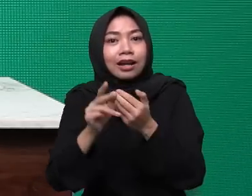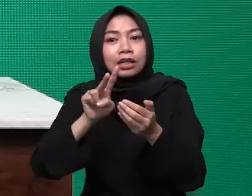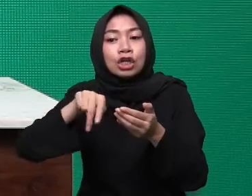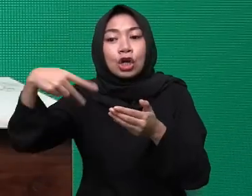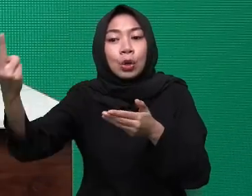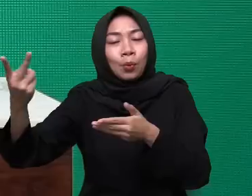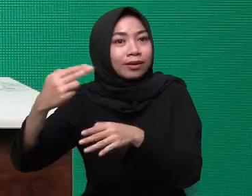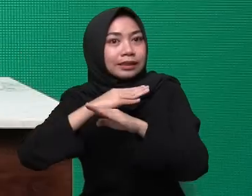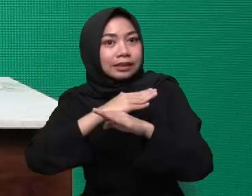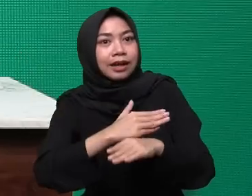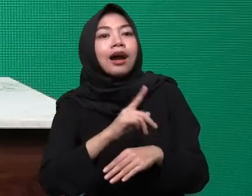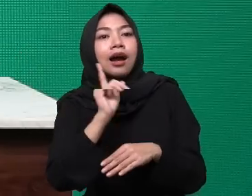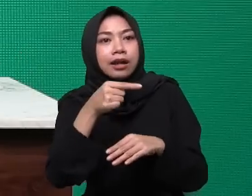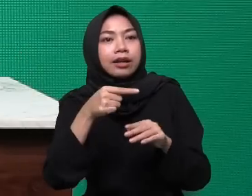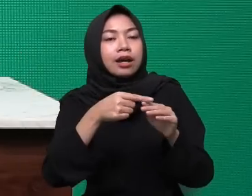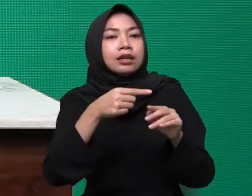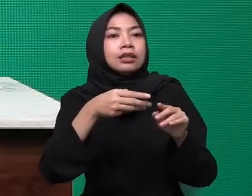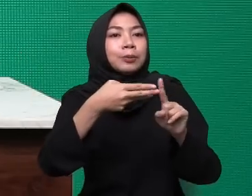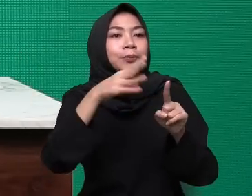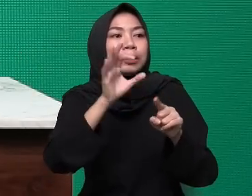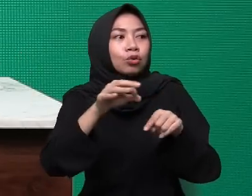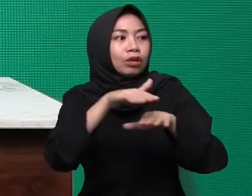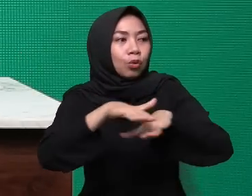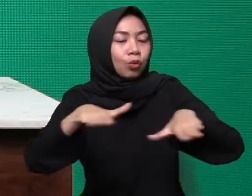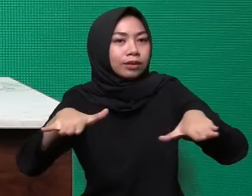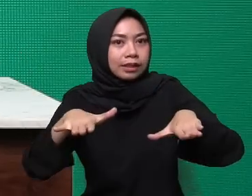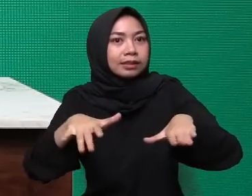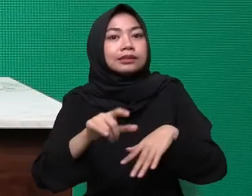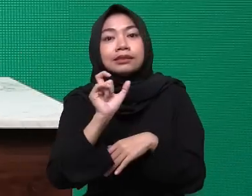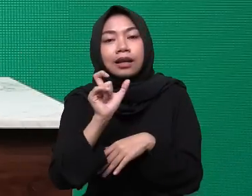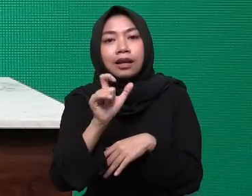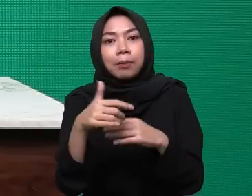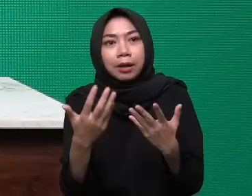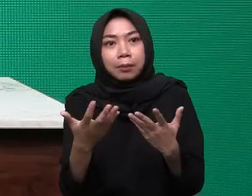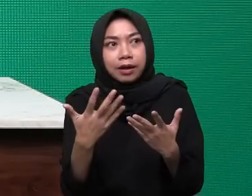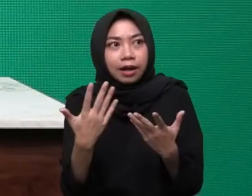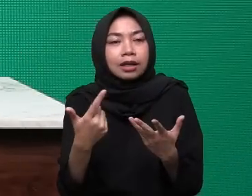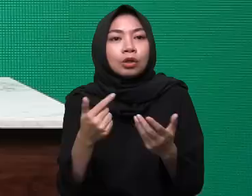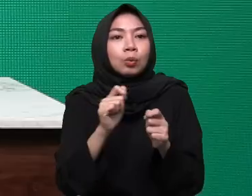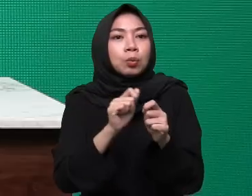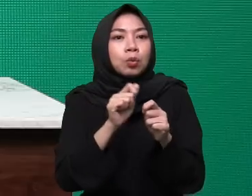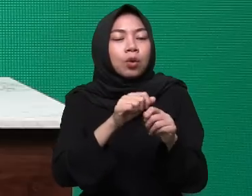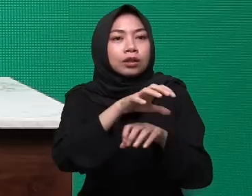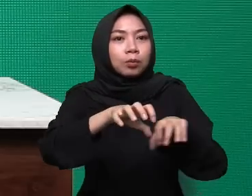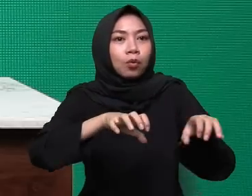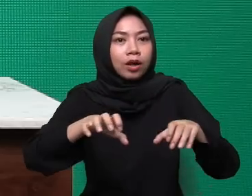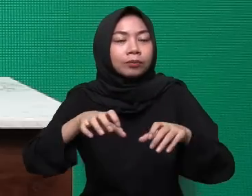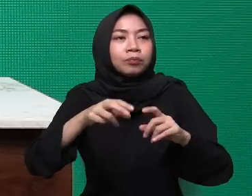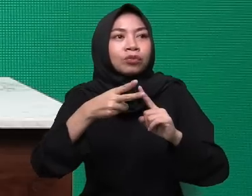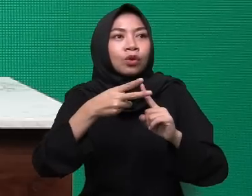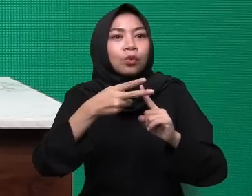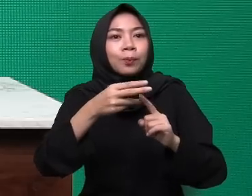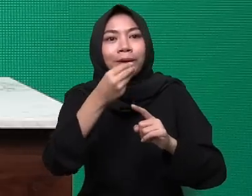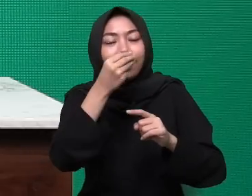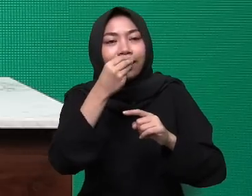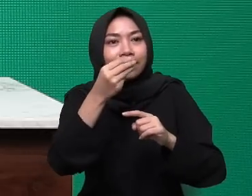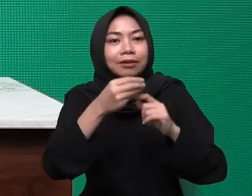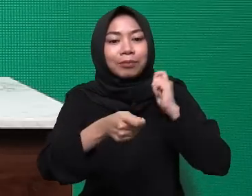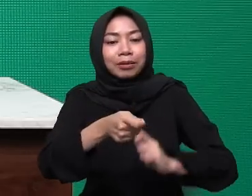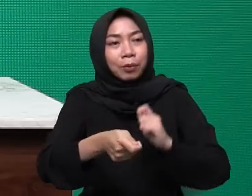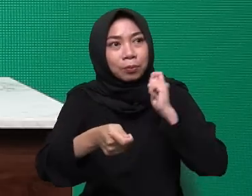measure has been strengthened. One of the examples was the placement of foot mat and sprayer with suitable